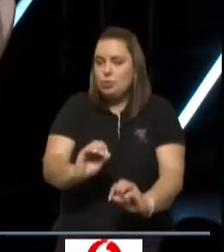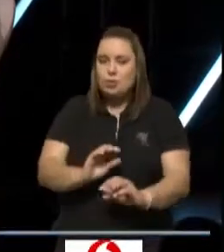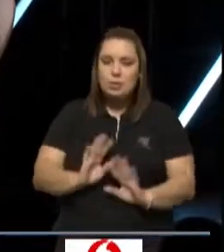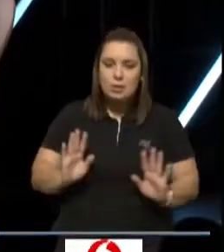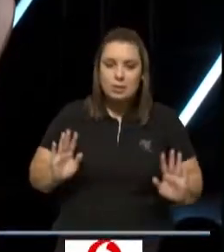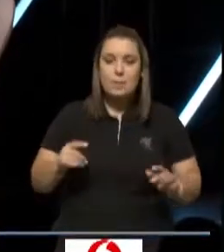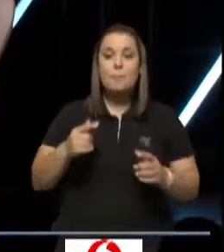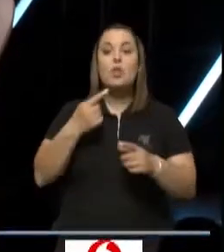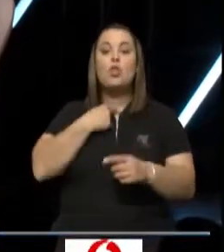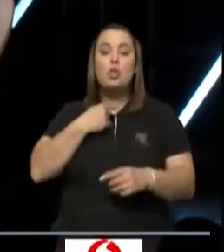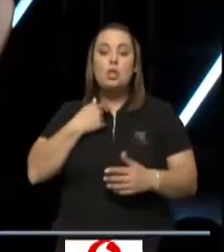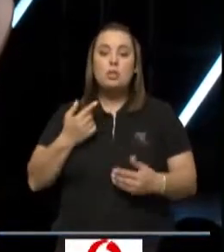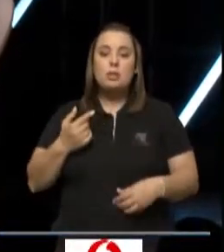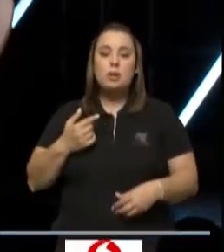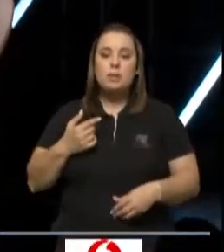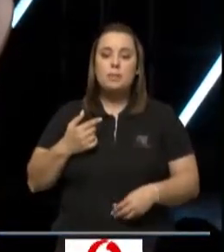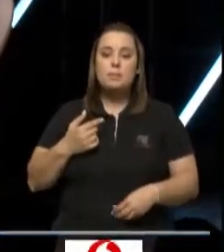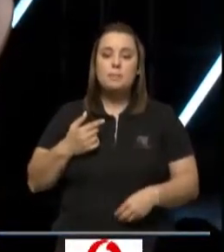in the world